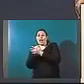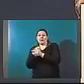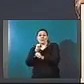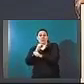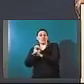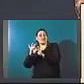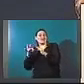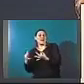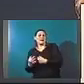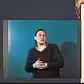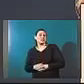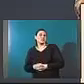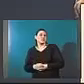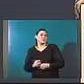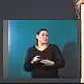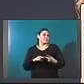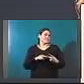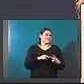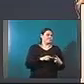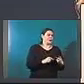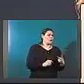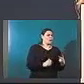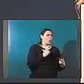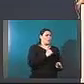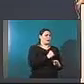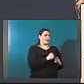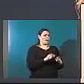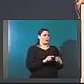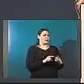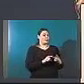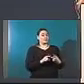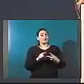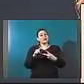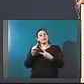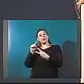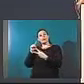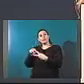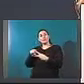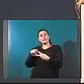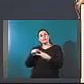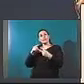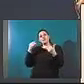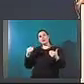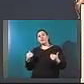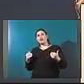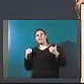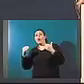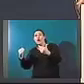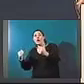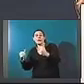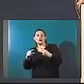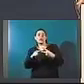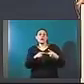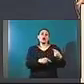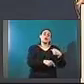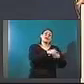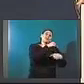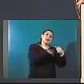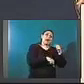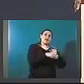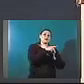working families and who won't. A choice between moving forward or going back